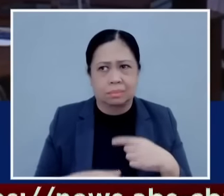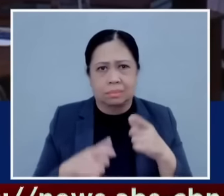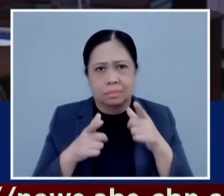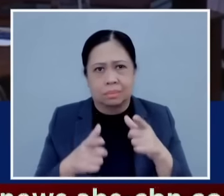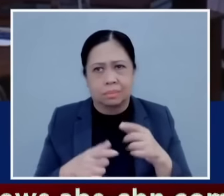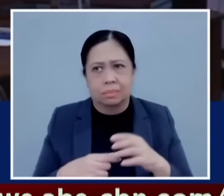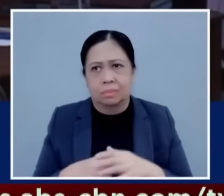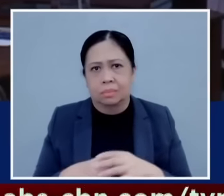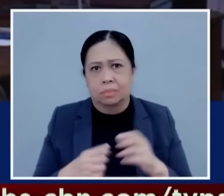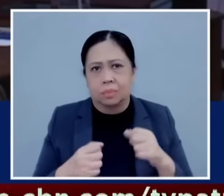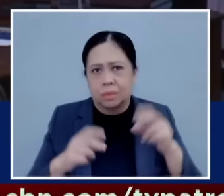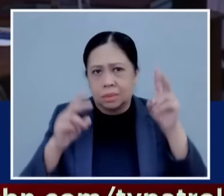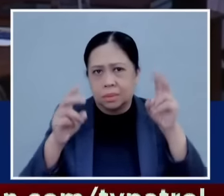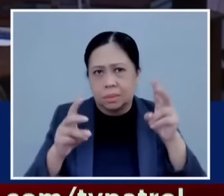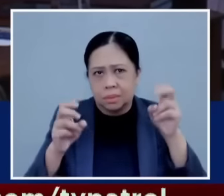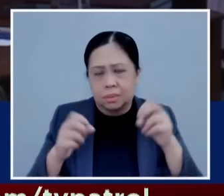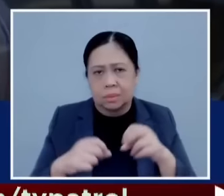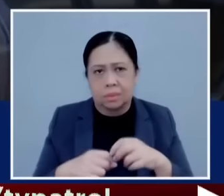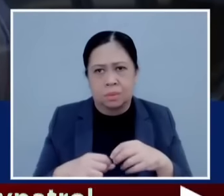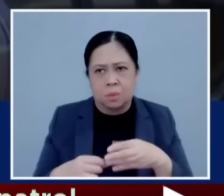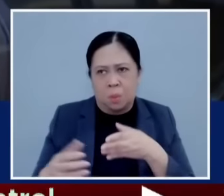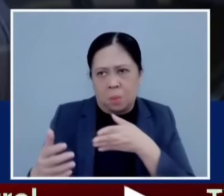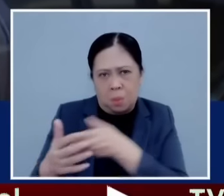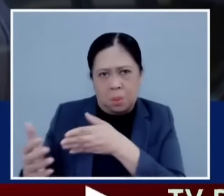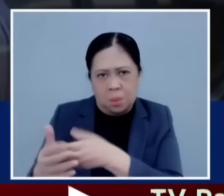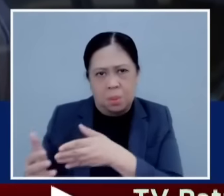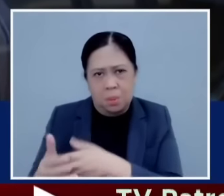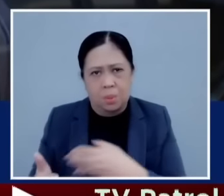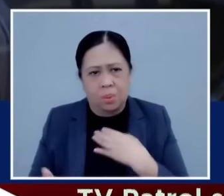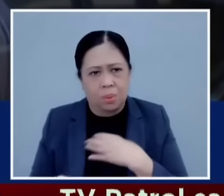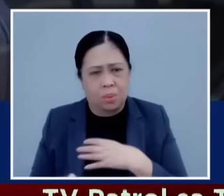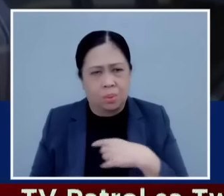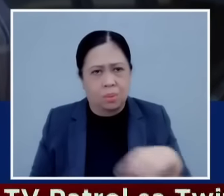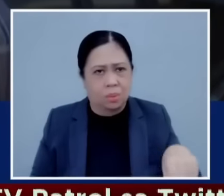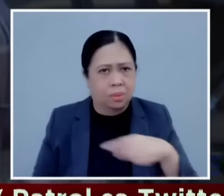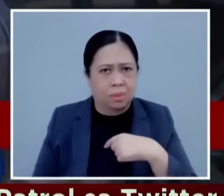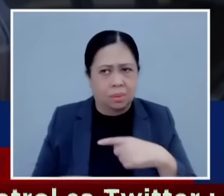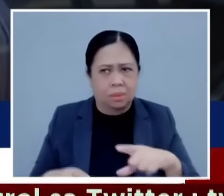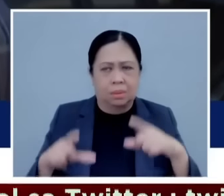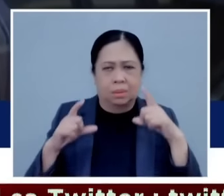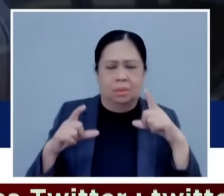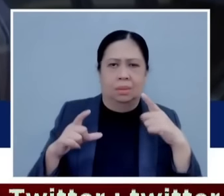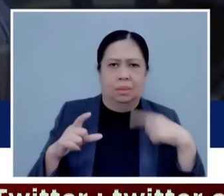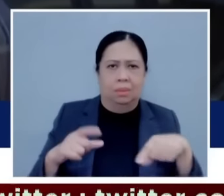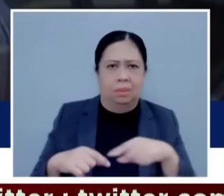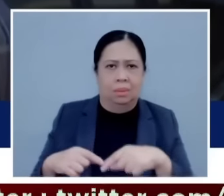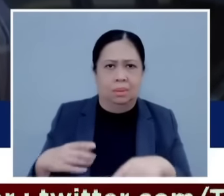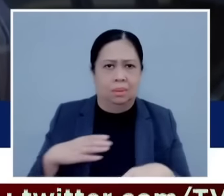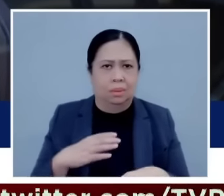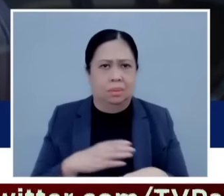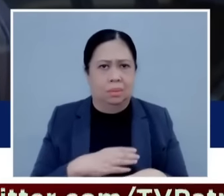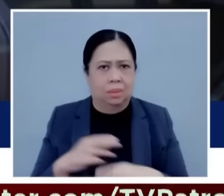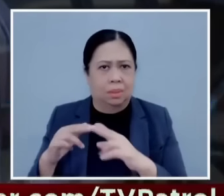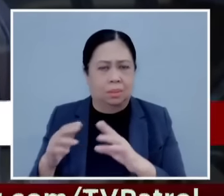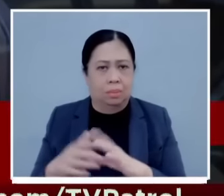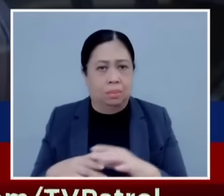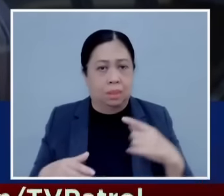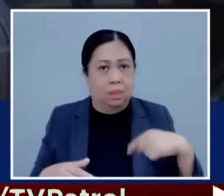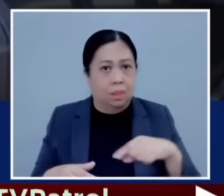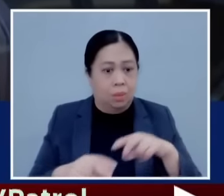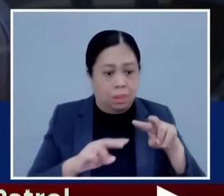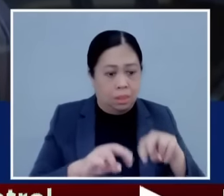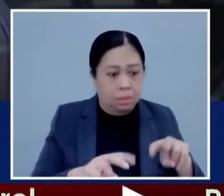these so-called intense attacks. Sinasabihan tayo ng House of Representatives na yung investigation